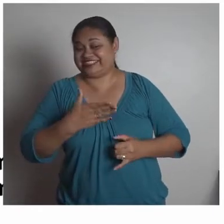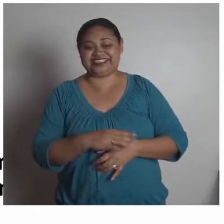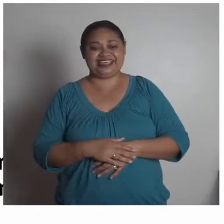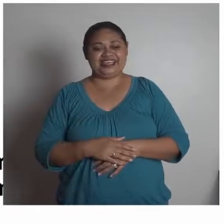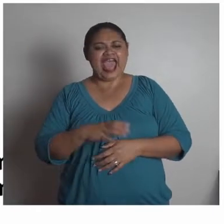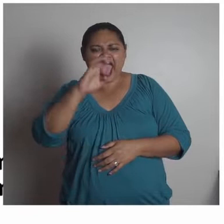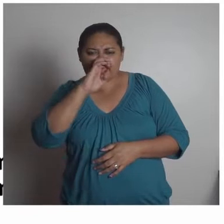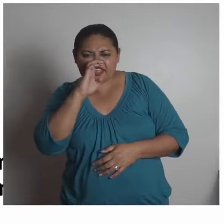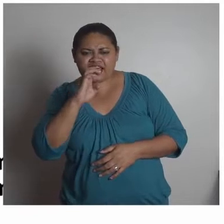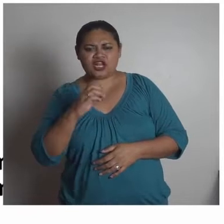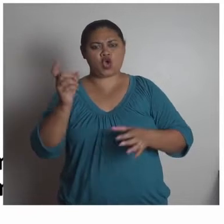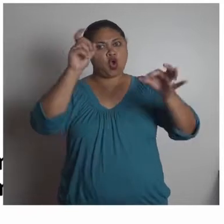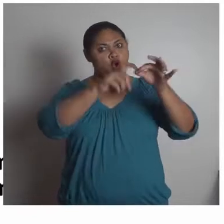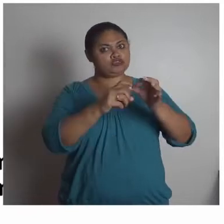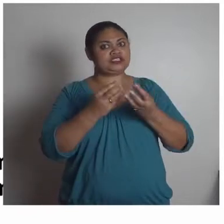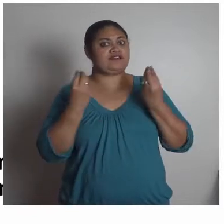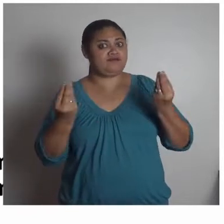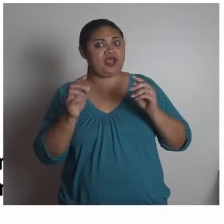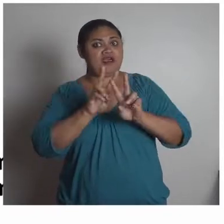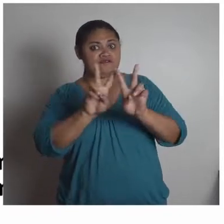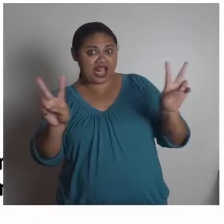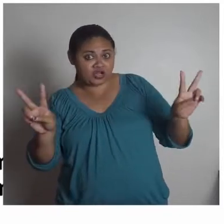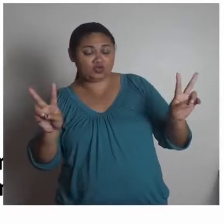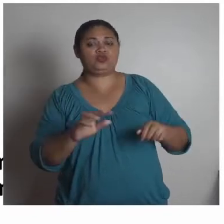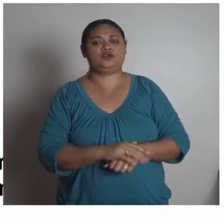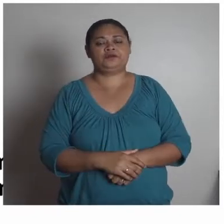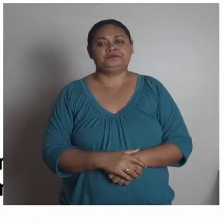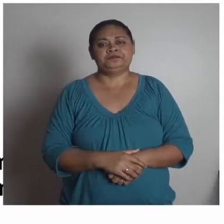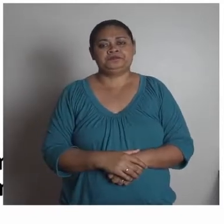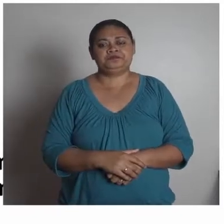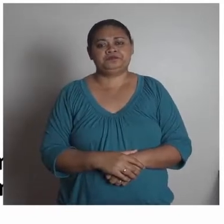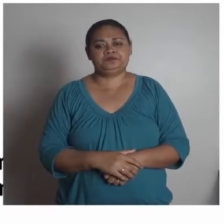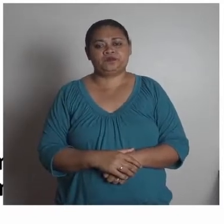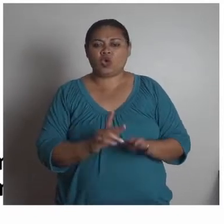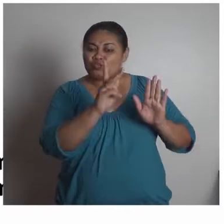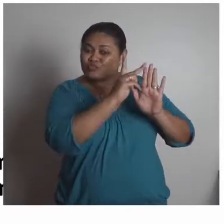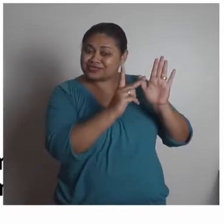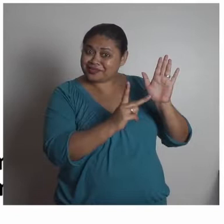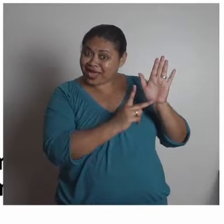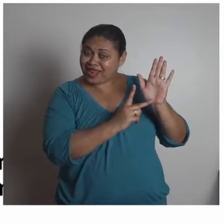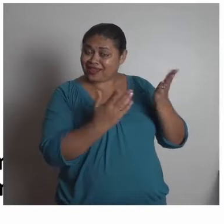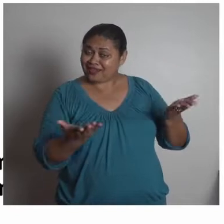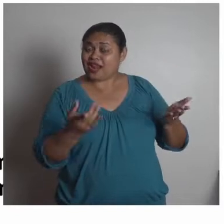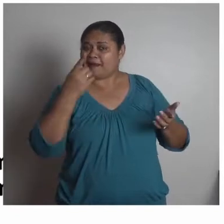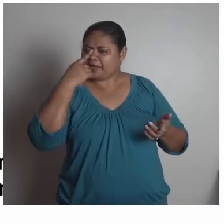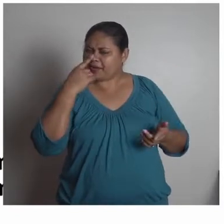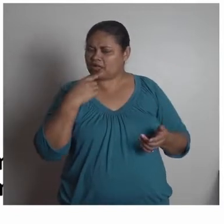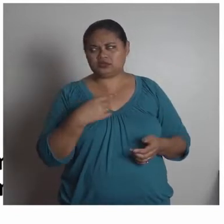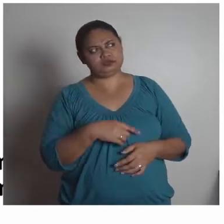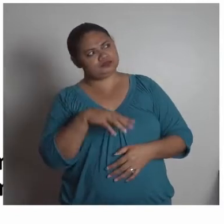including, this is an interesting one, ethical goals and values? Often when you start to talk about ethical goals and values